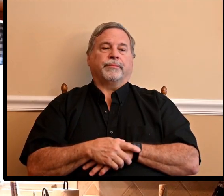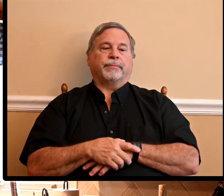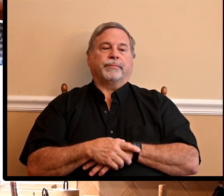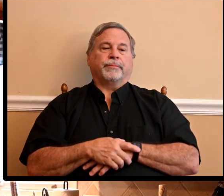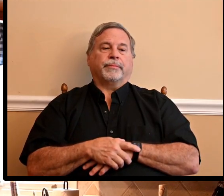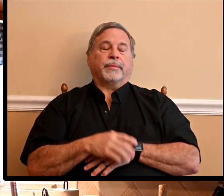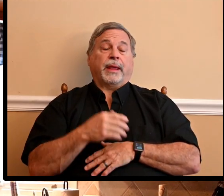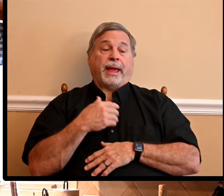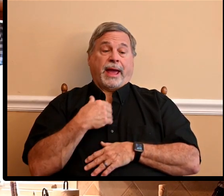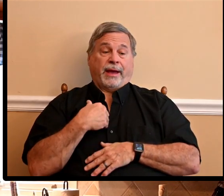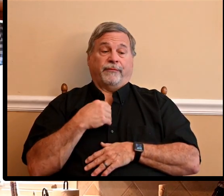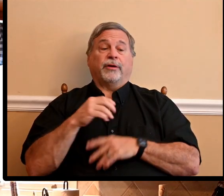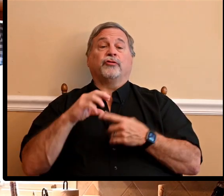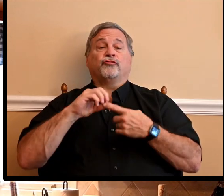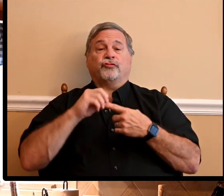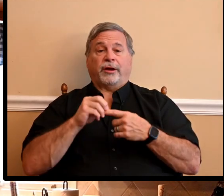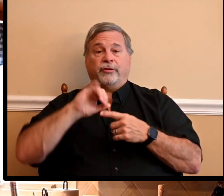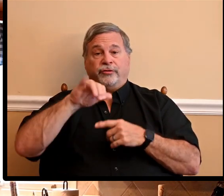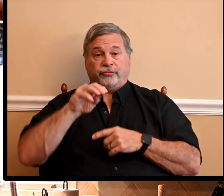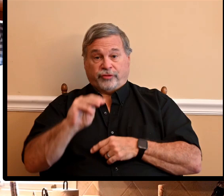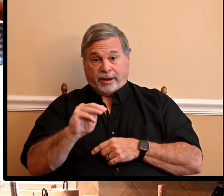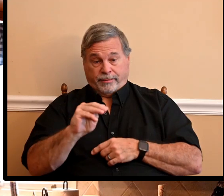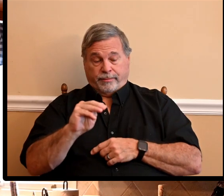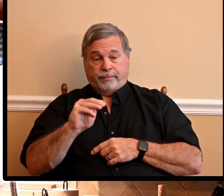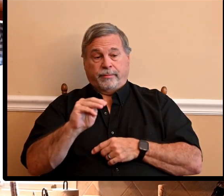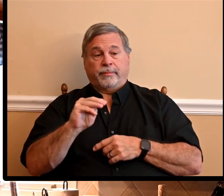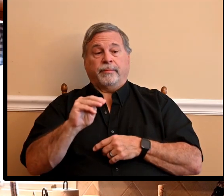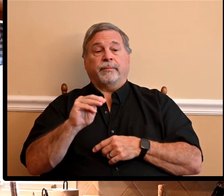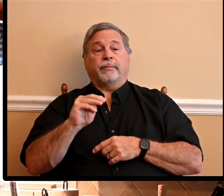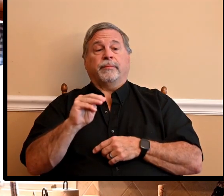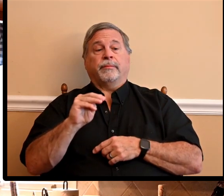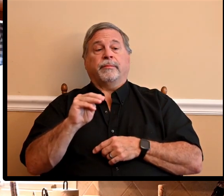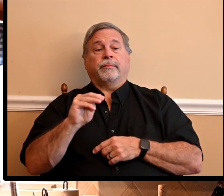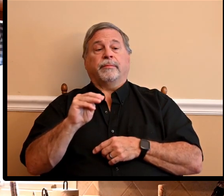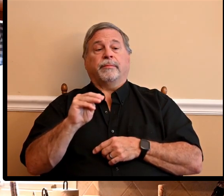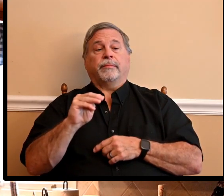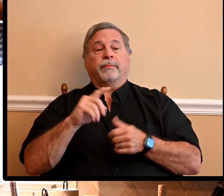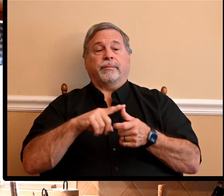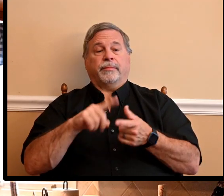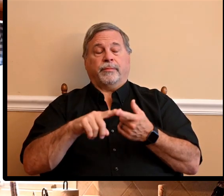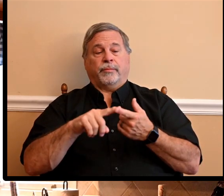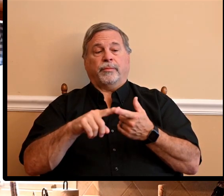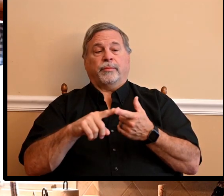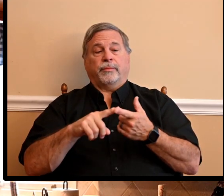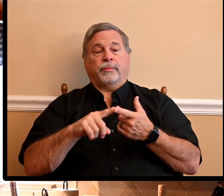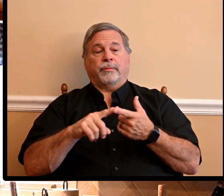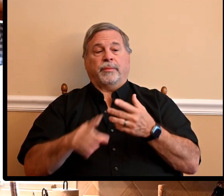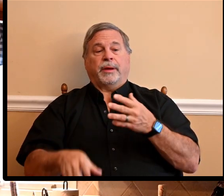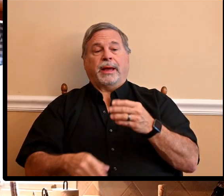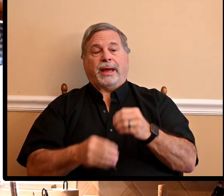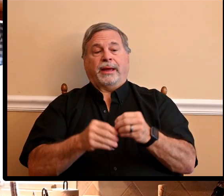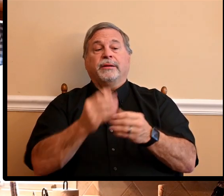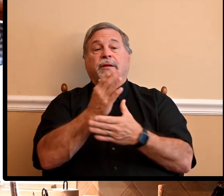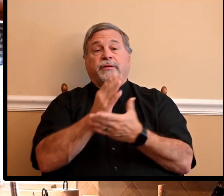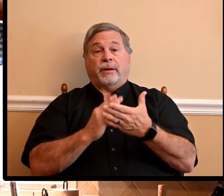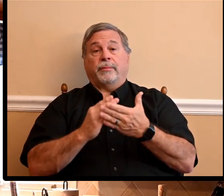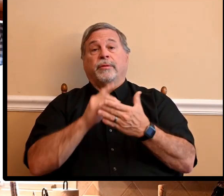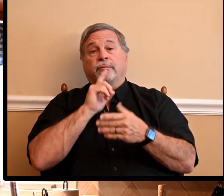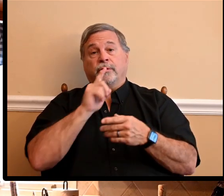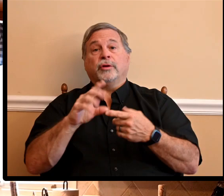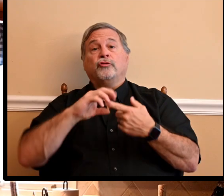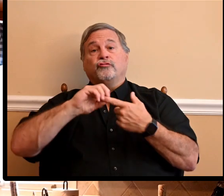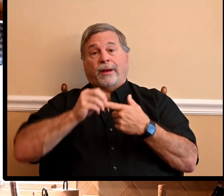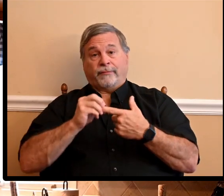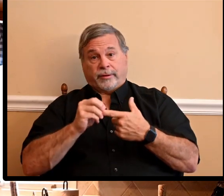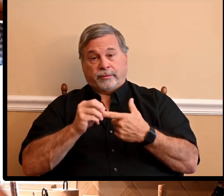So we now have the cherry jam on top, and then we're going to put on some